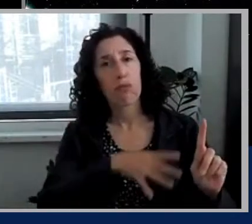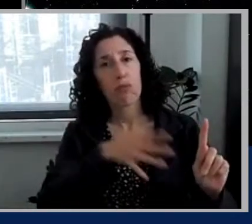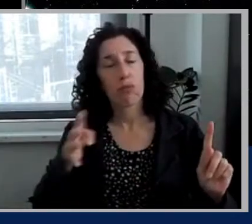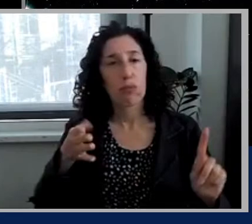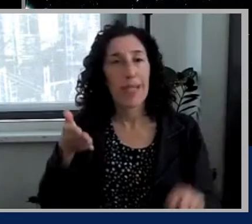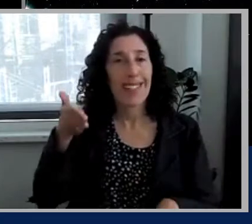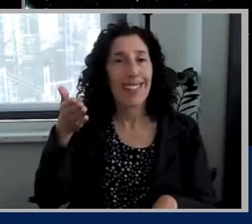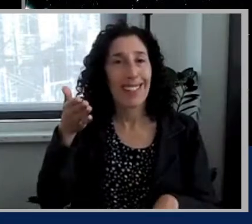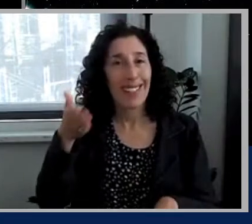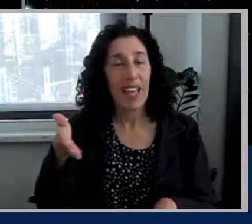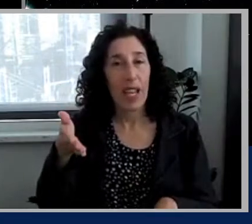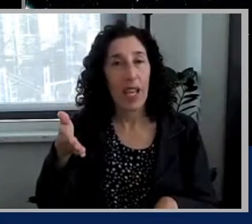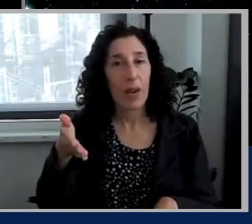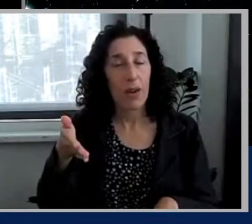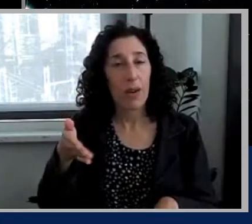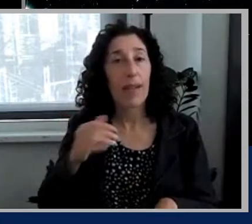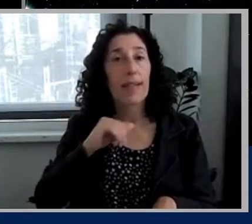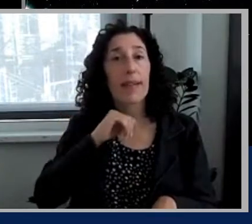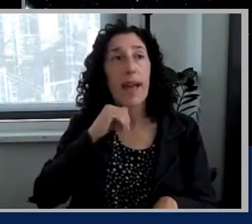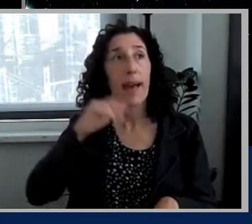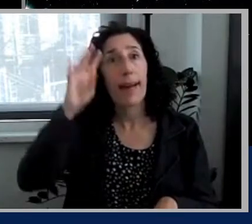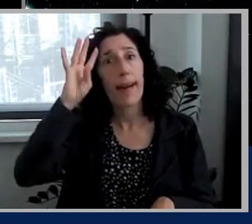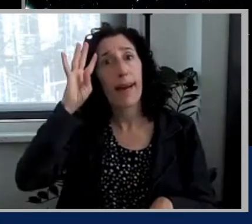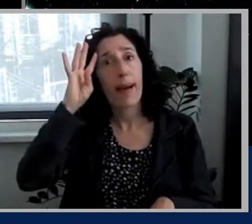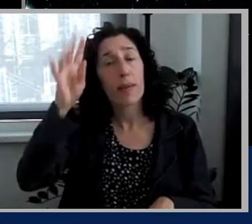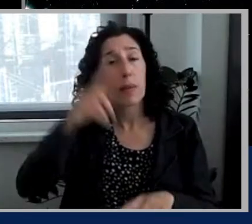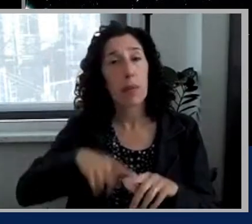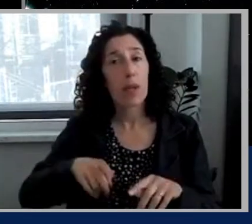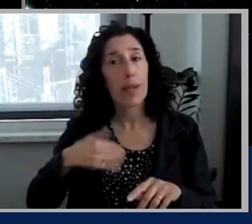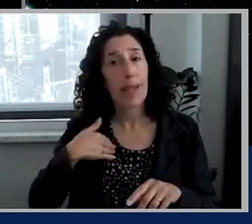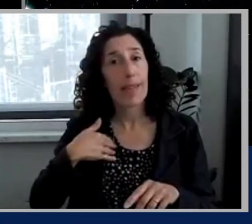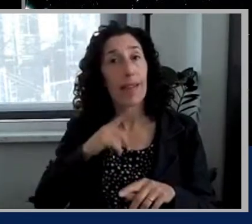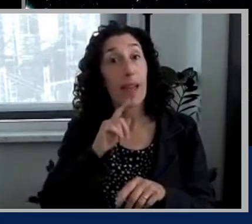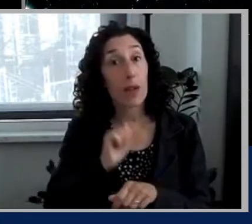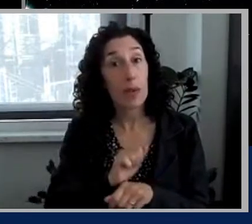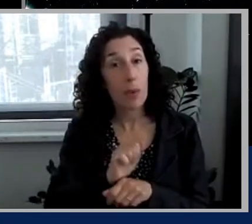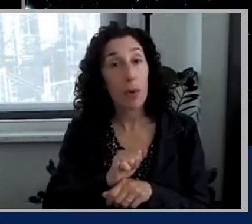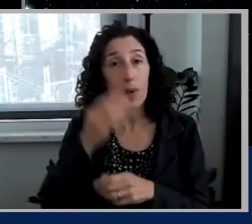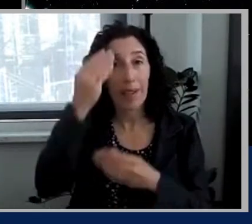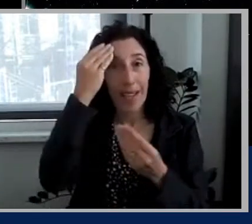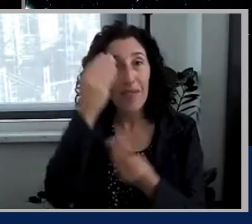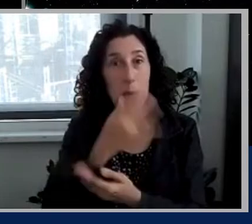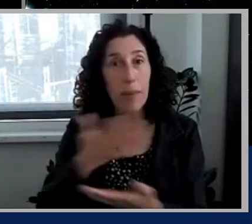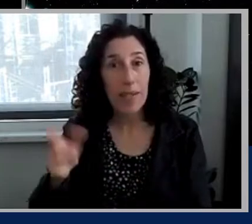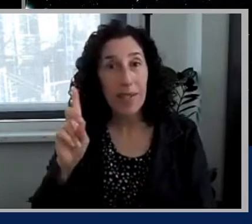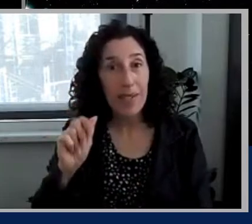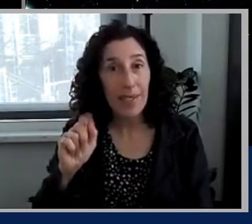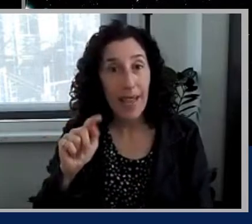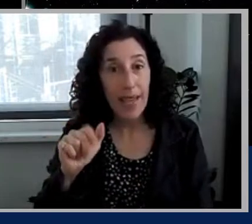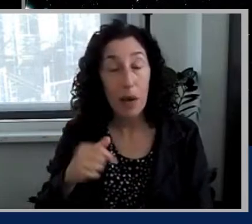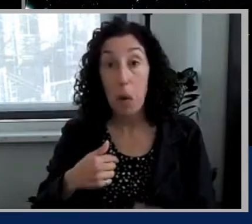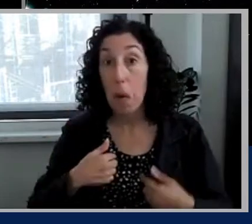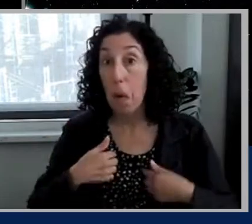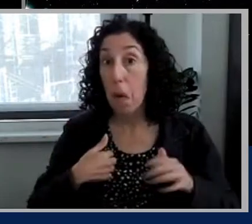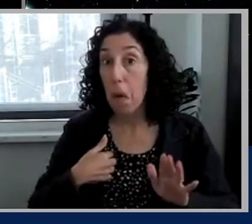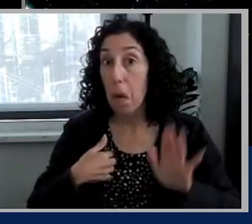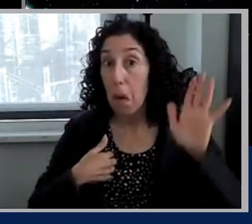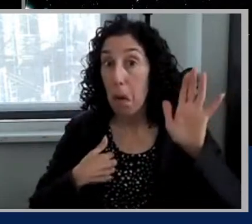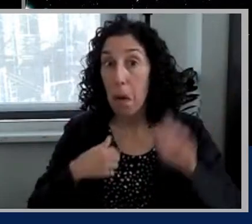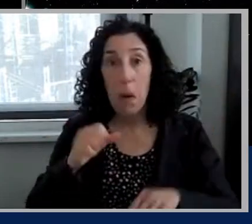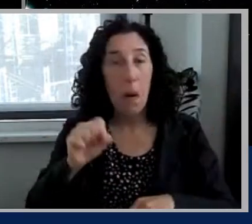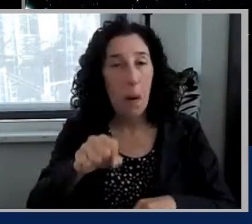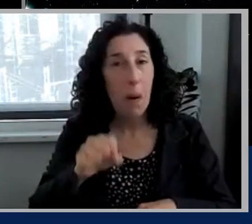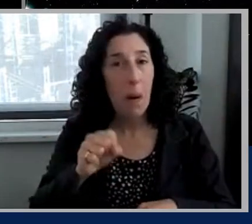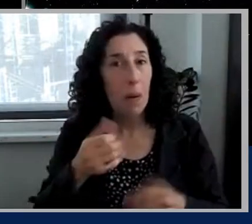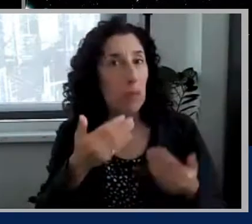to be styles that can be chosen. Yeah. Real quick, can I jump in? Yes, please. Chat, or the